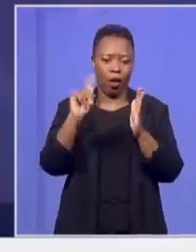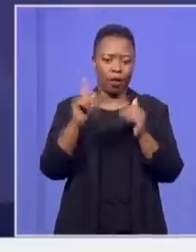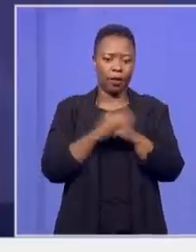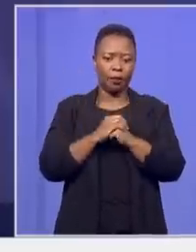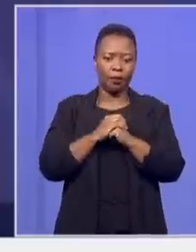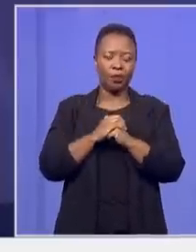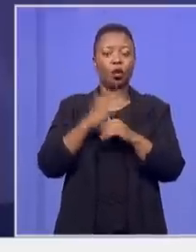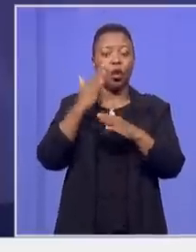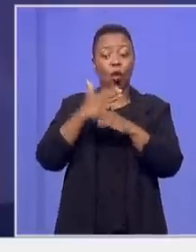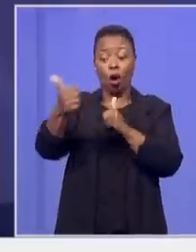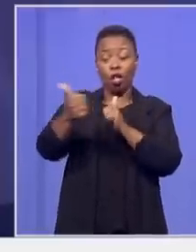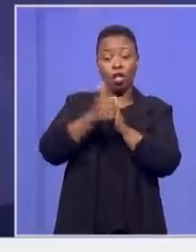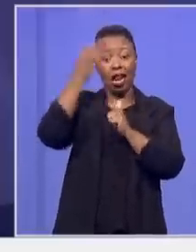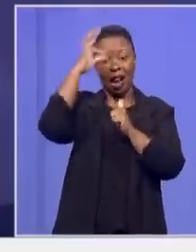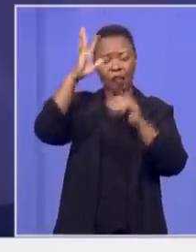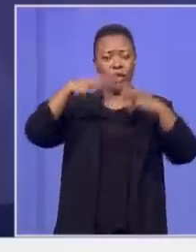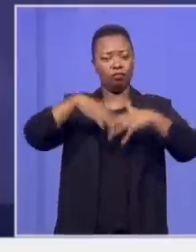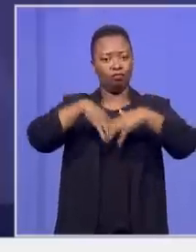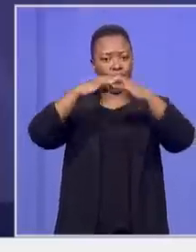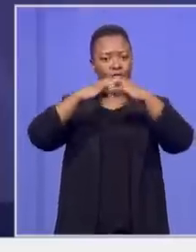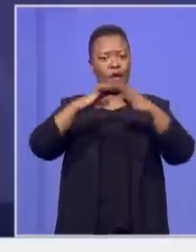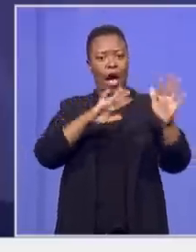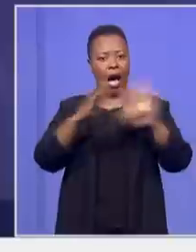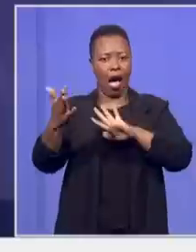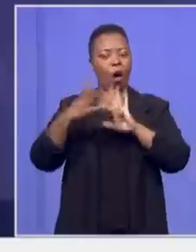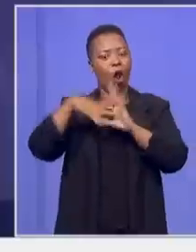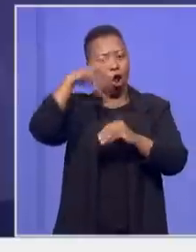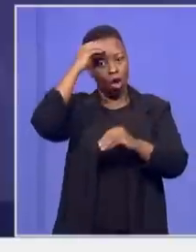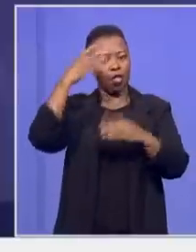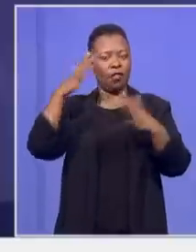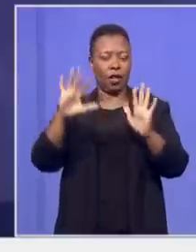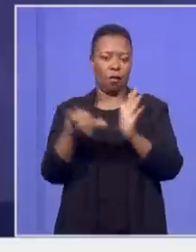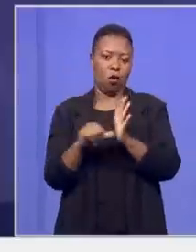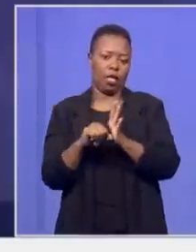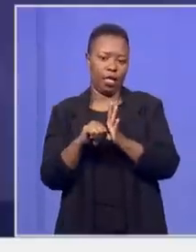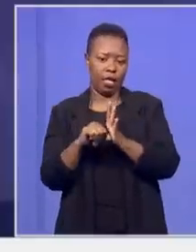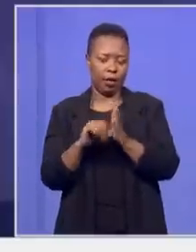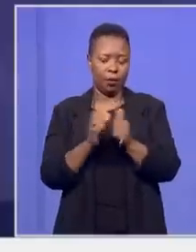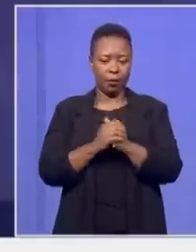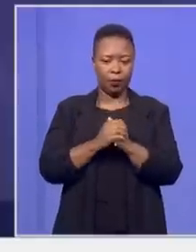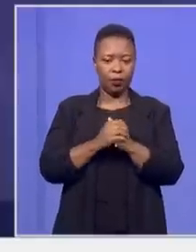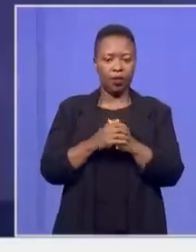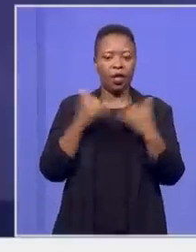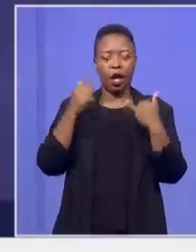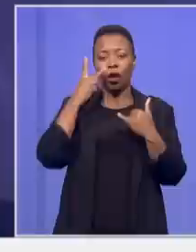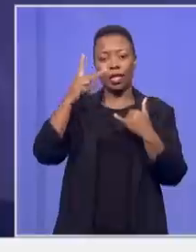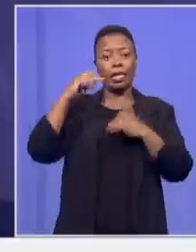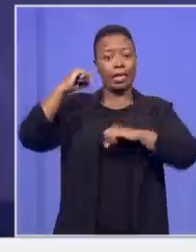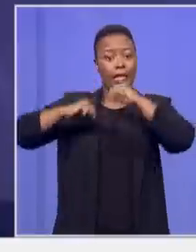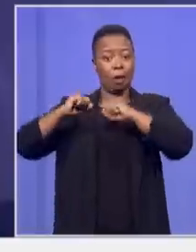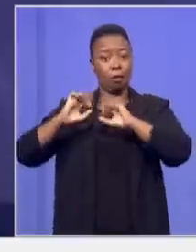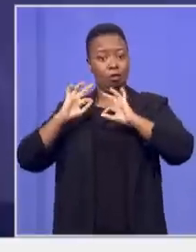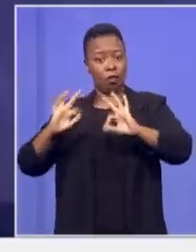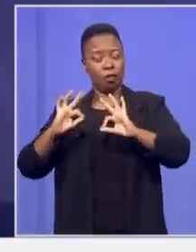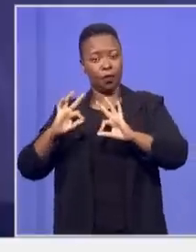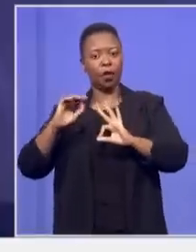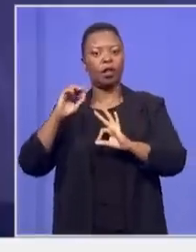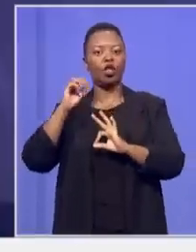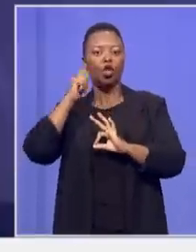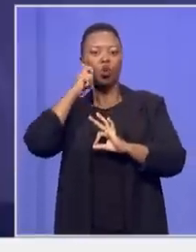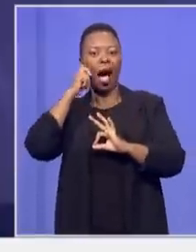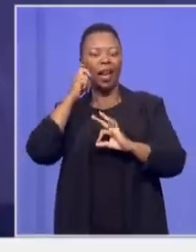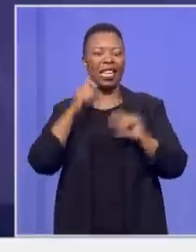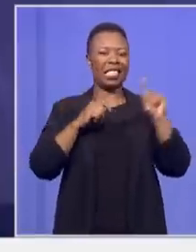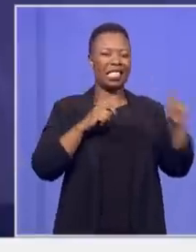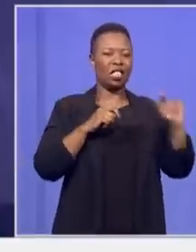of coalition governments. If you look at the difference between the relatively stable Tshwane and perpetually unstable Johannesburg